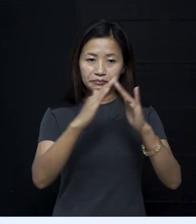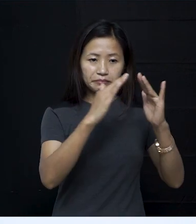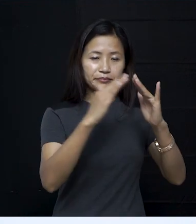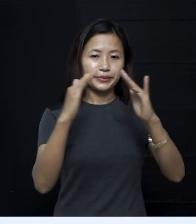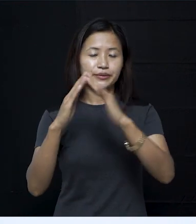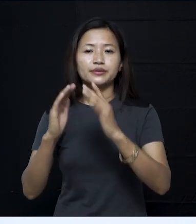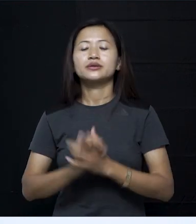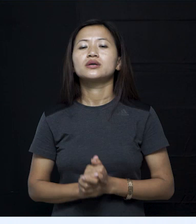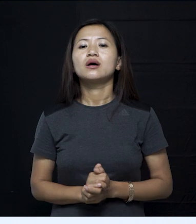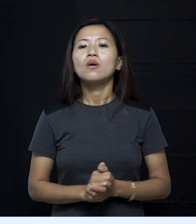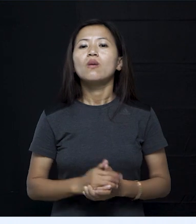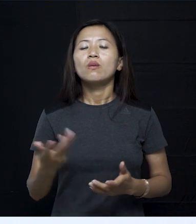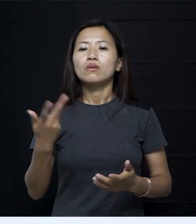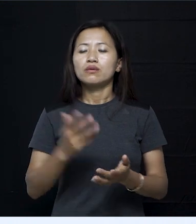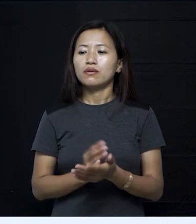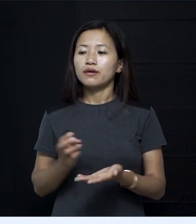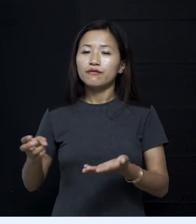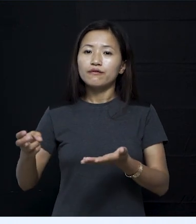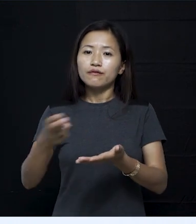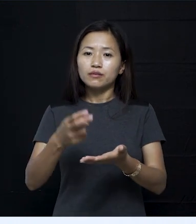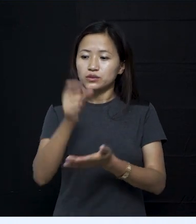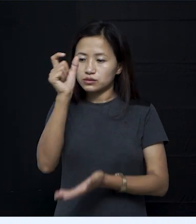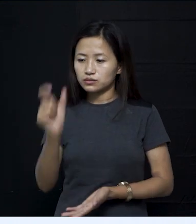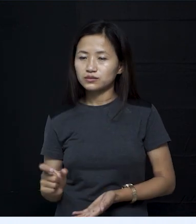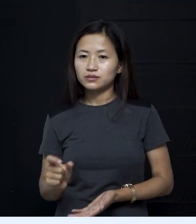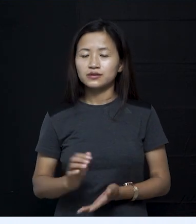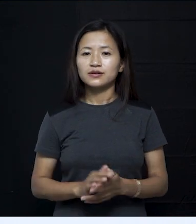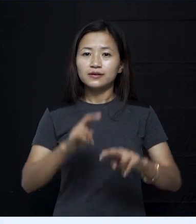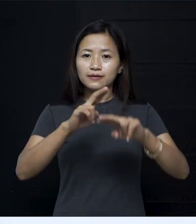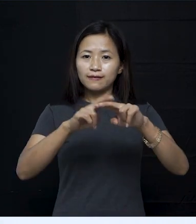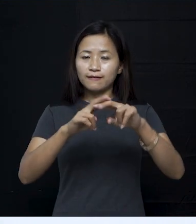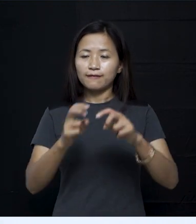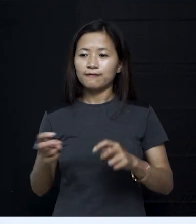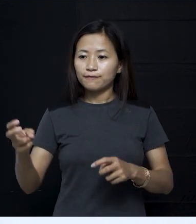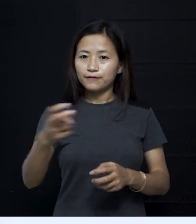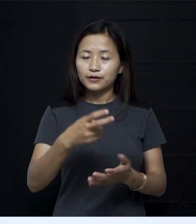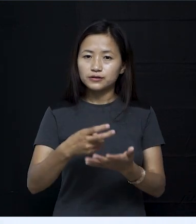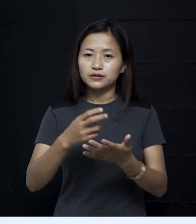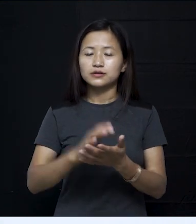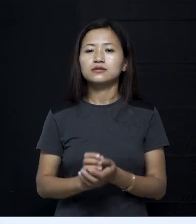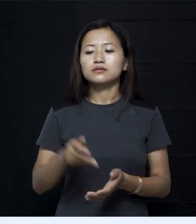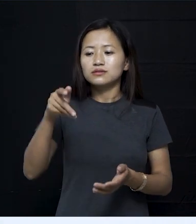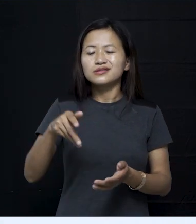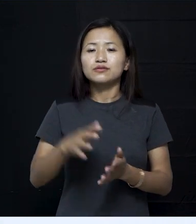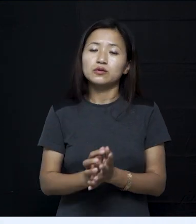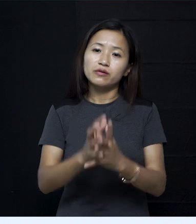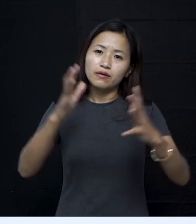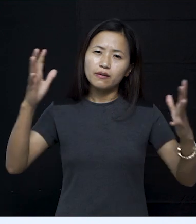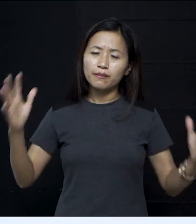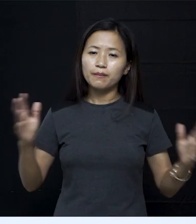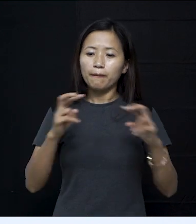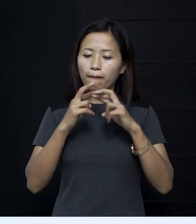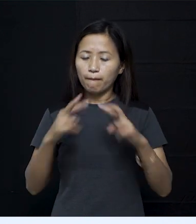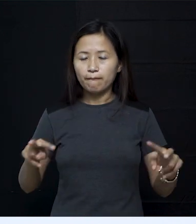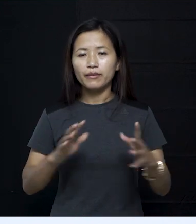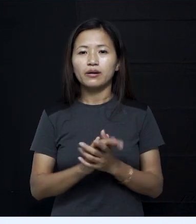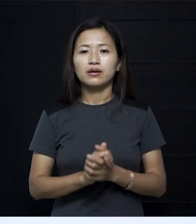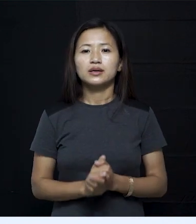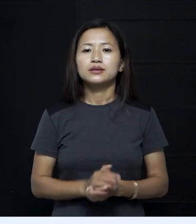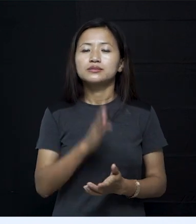okay, the farmer is cultivating his field in order to sell it, okay, in order to sell it. So that means